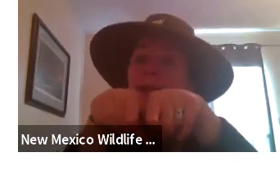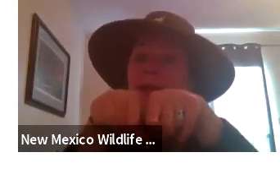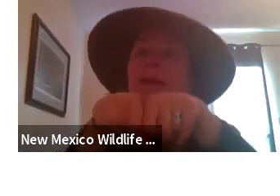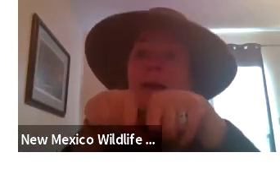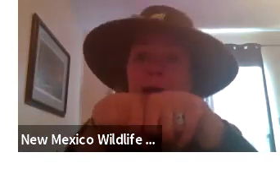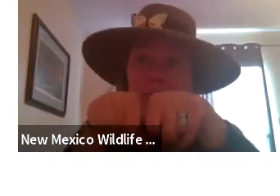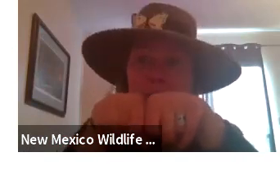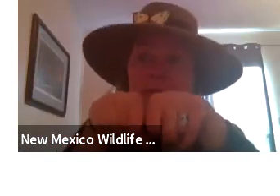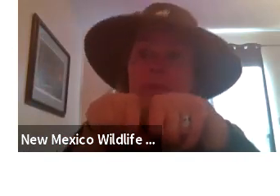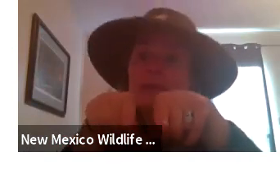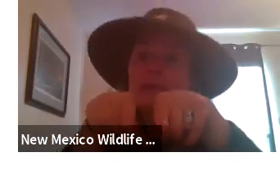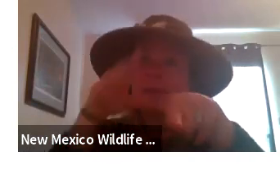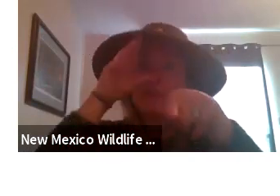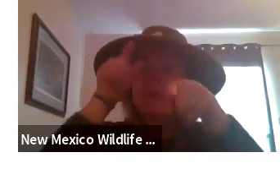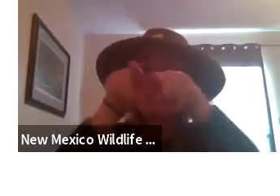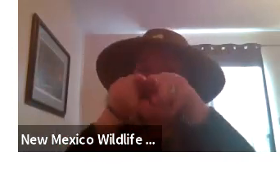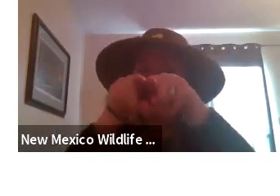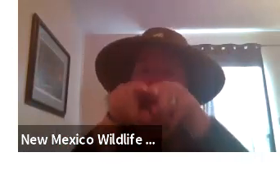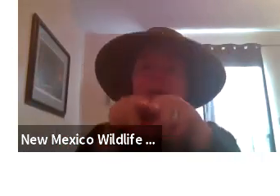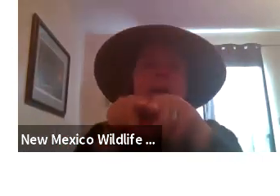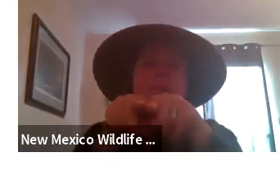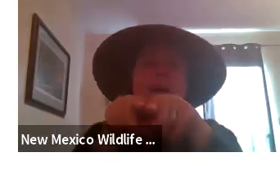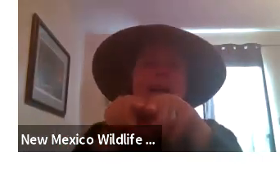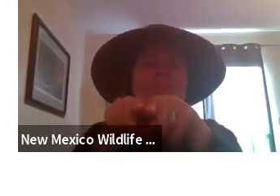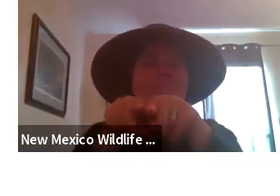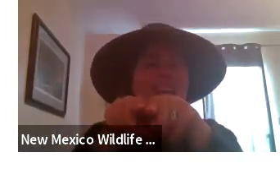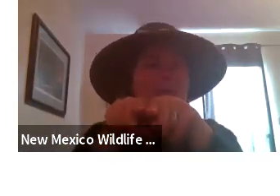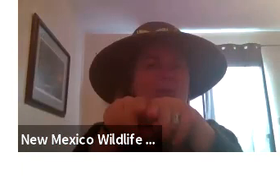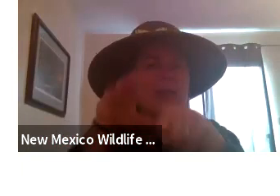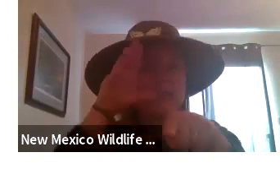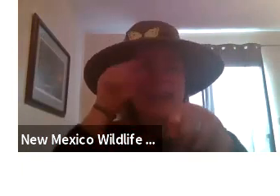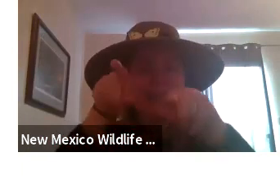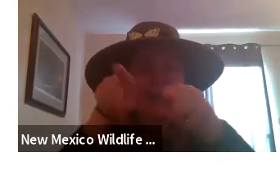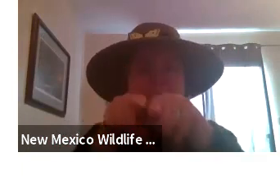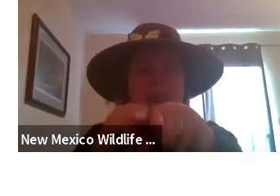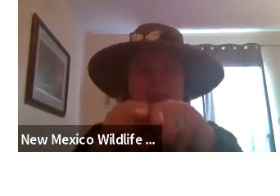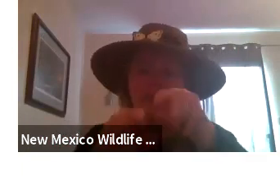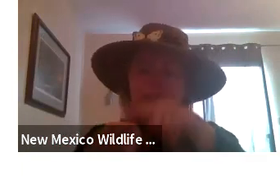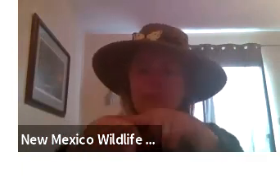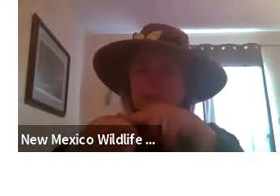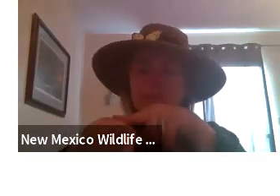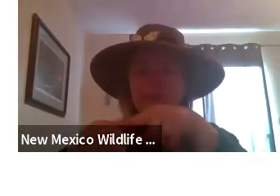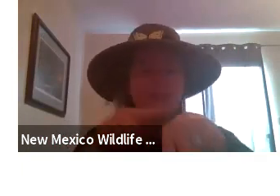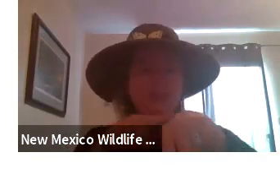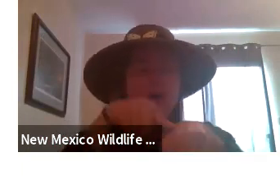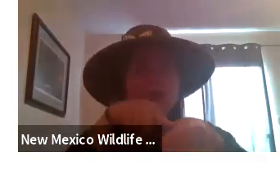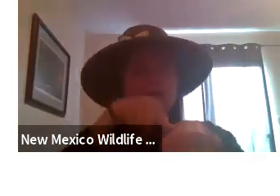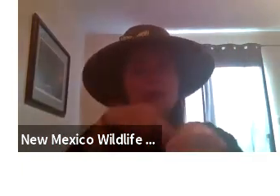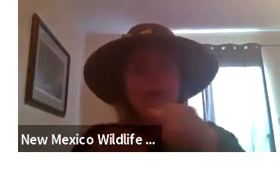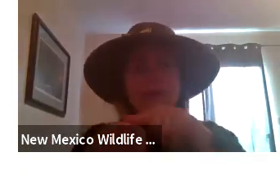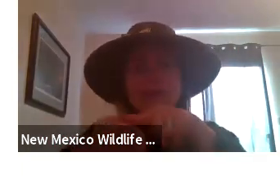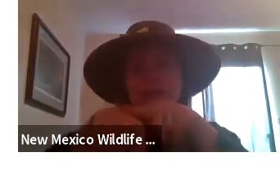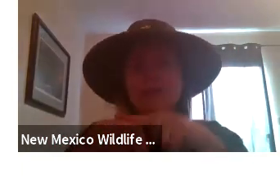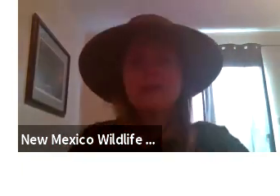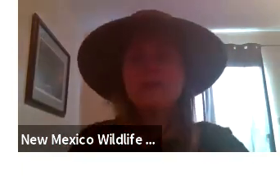same. So meaning a boy from the same family, brother. But if you try signing that, you could feel it's a little awkward